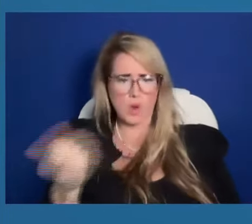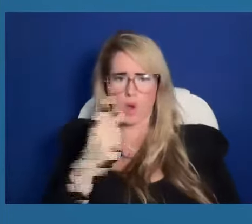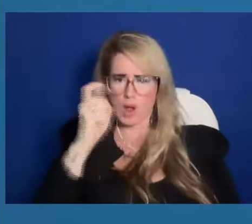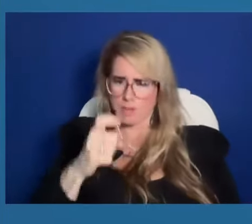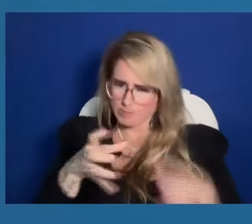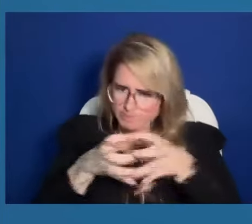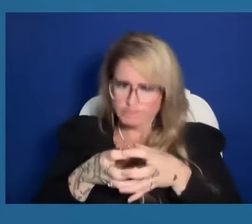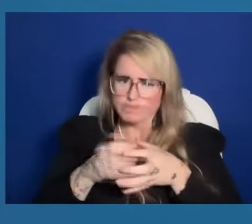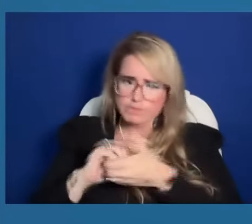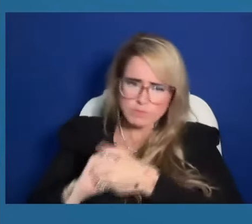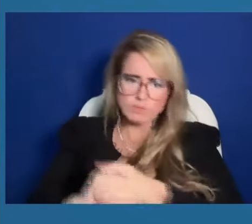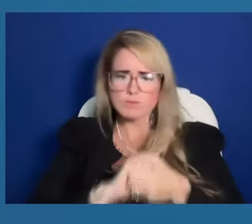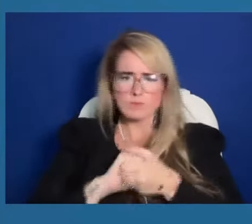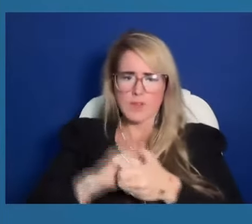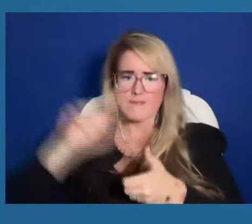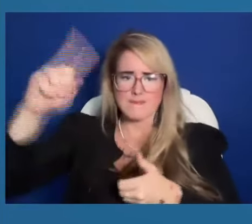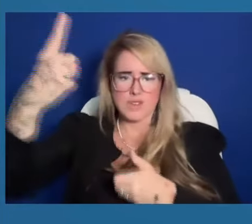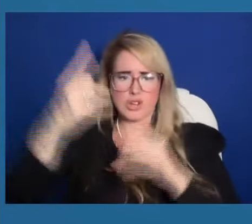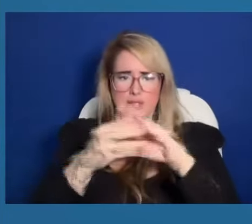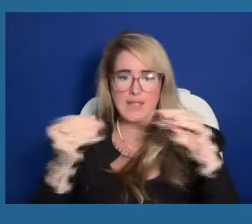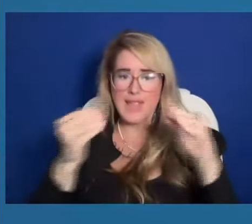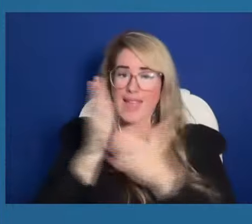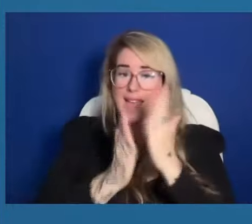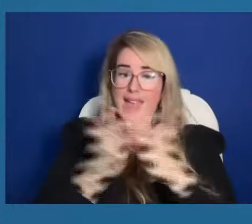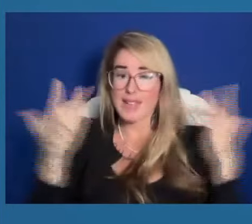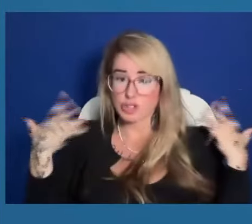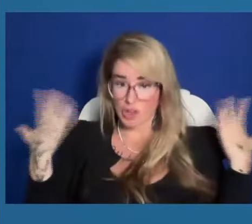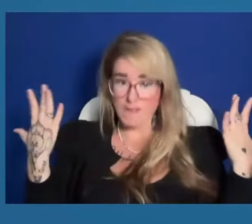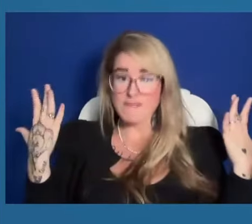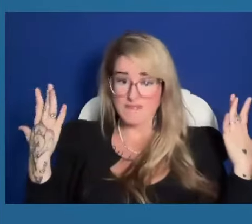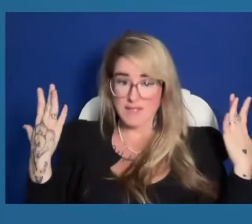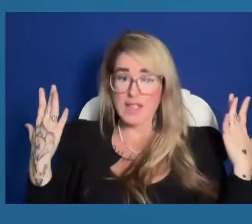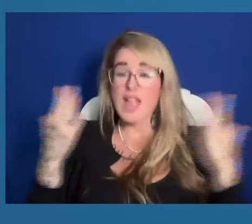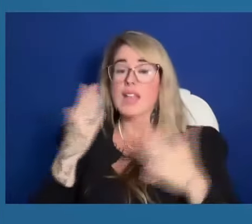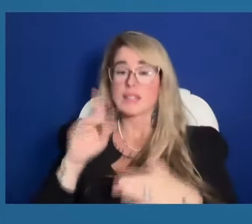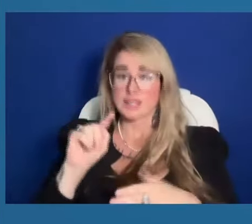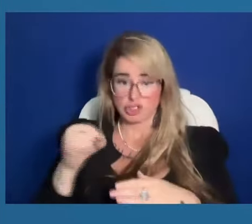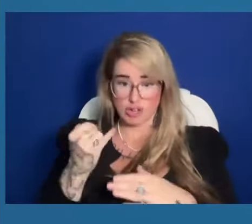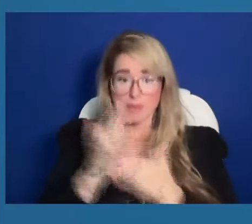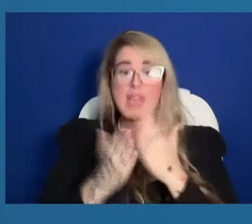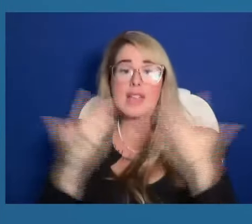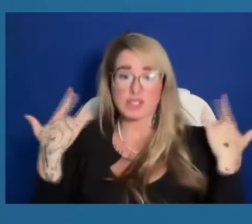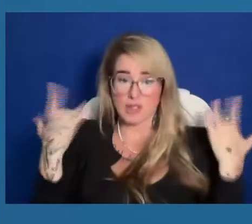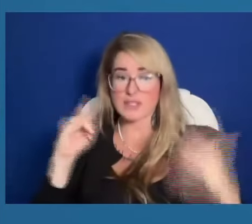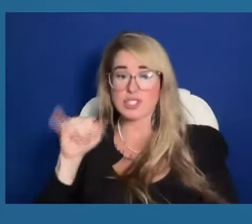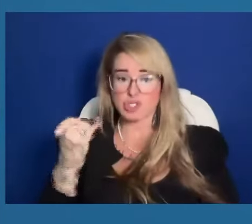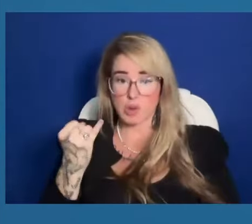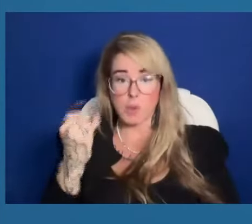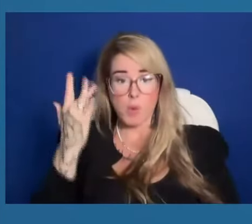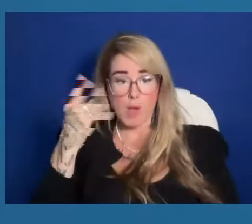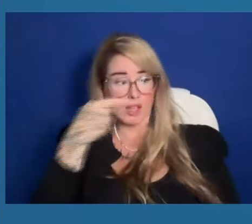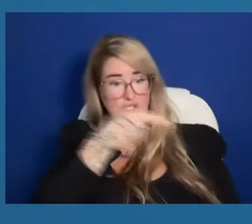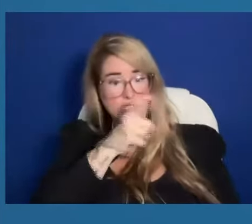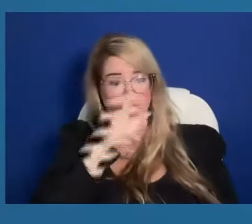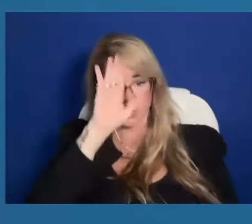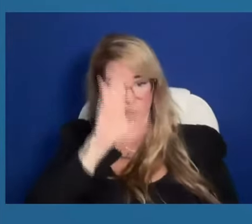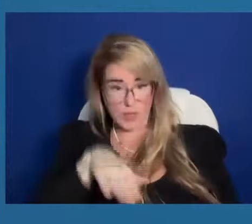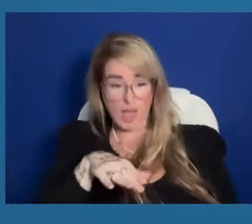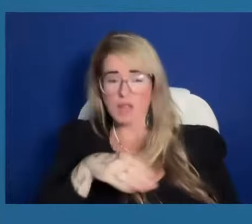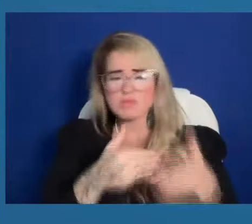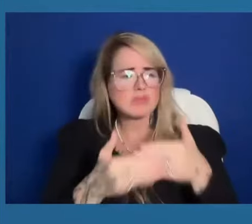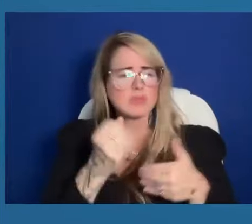together and first say, hands off, hands off. And she needs to know, no matter where